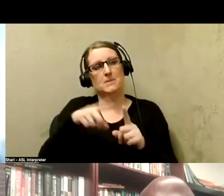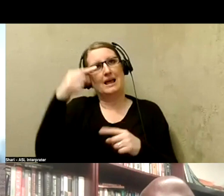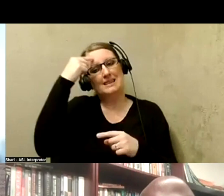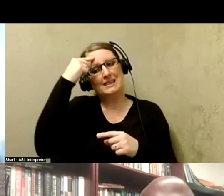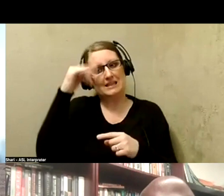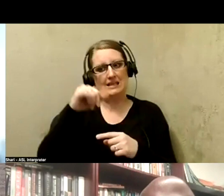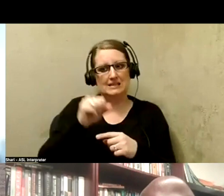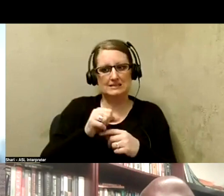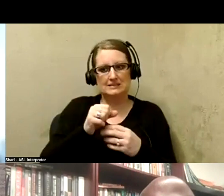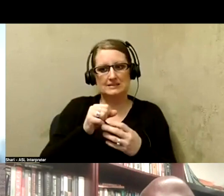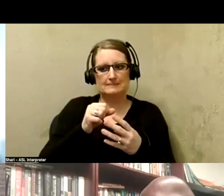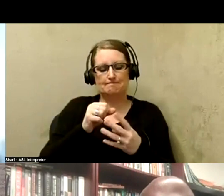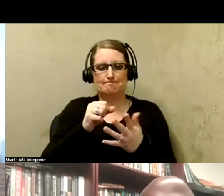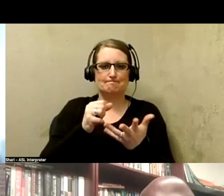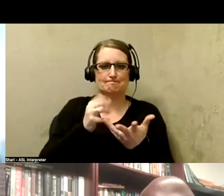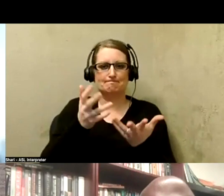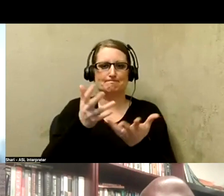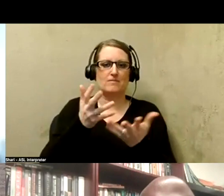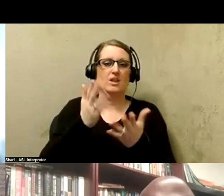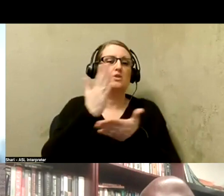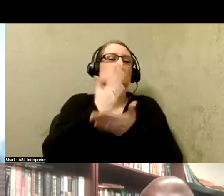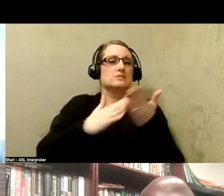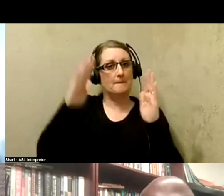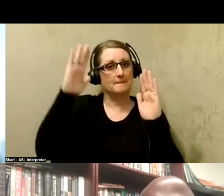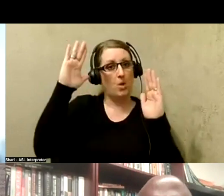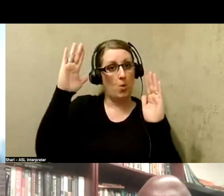is, there is some hope that